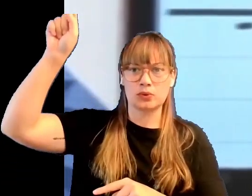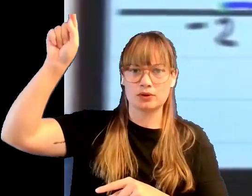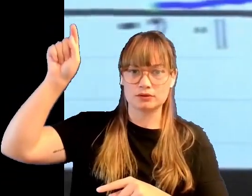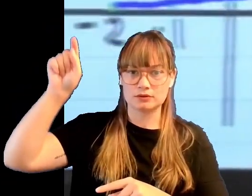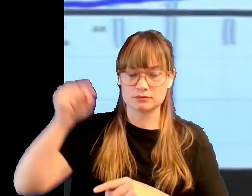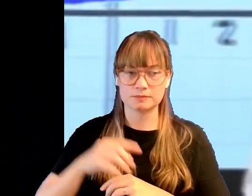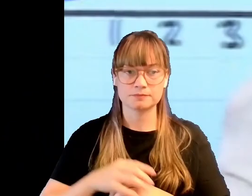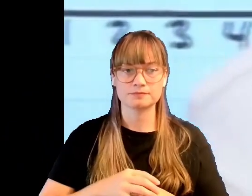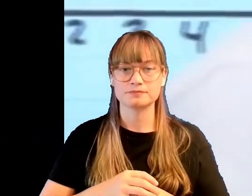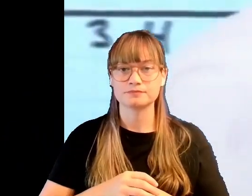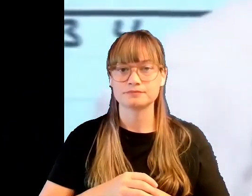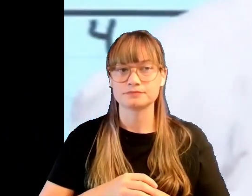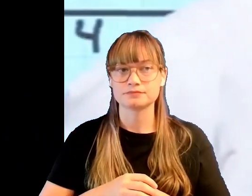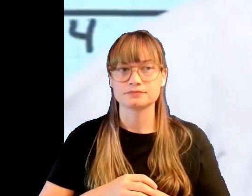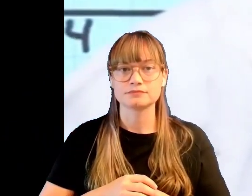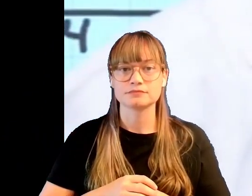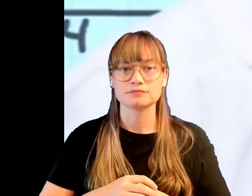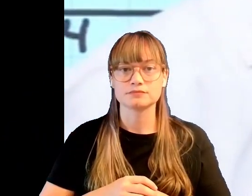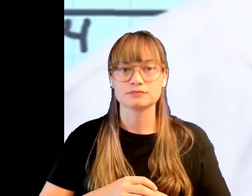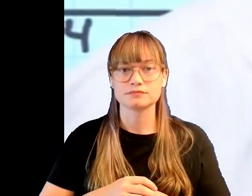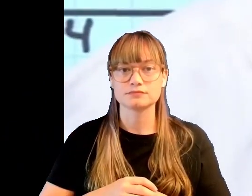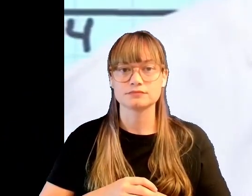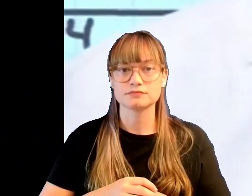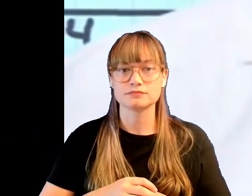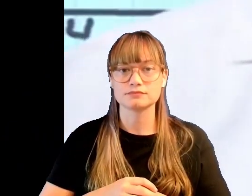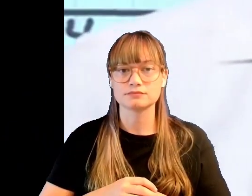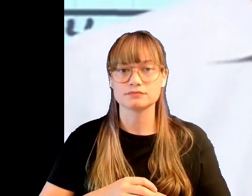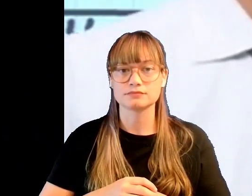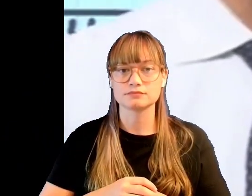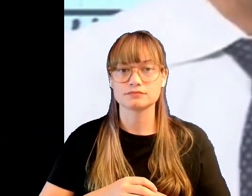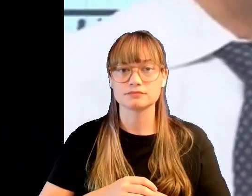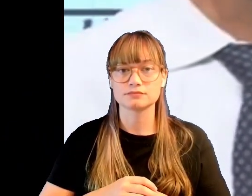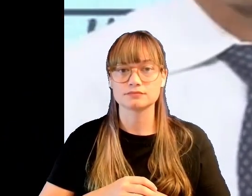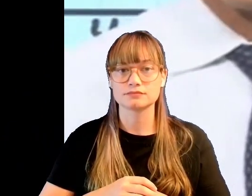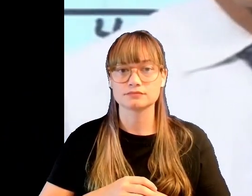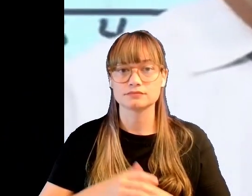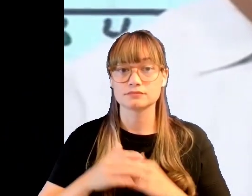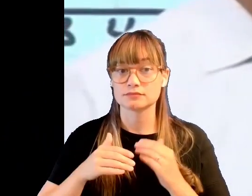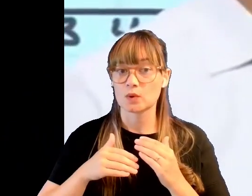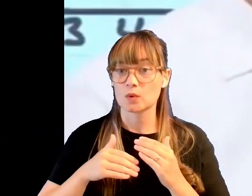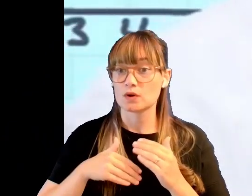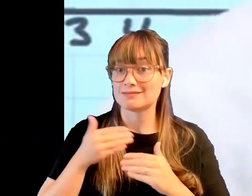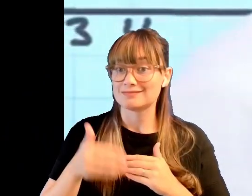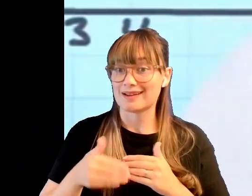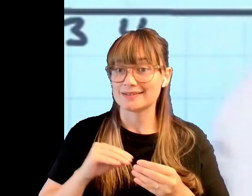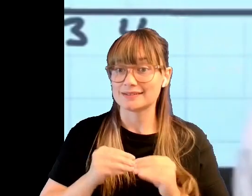true. Our next x value was going to be 5.